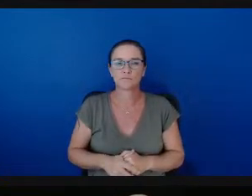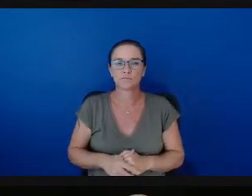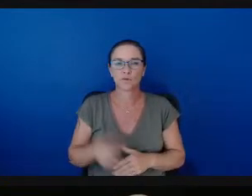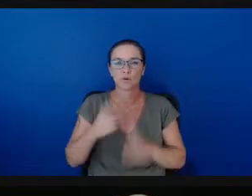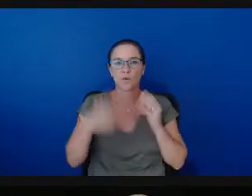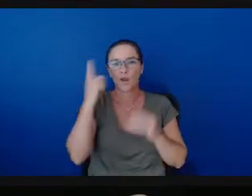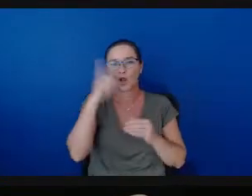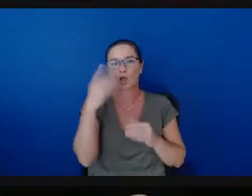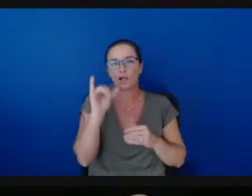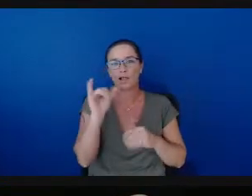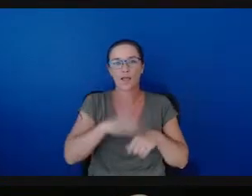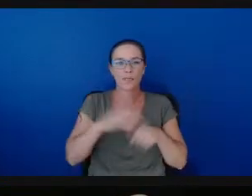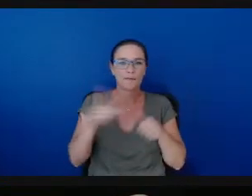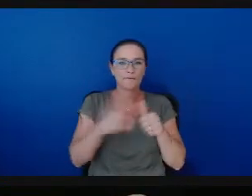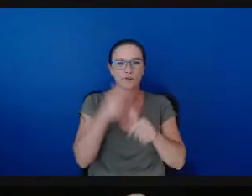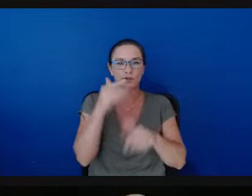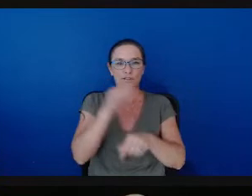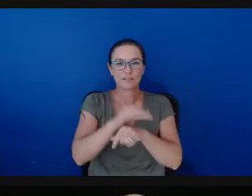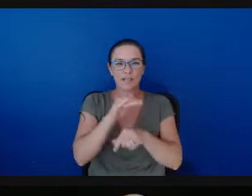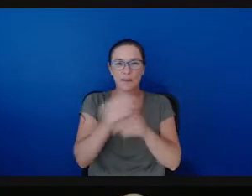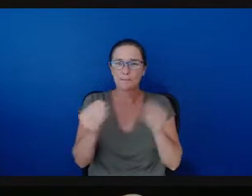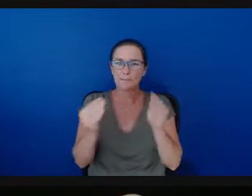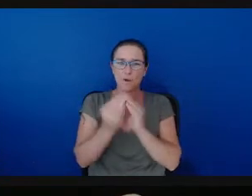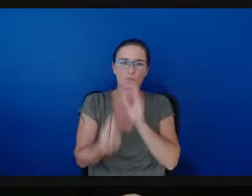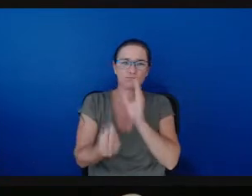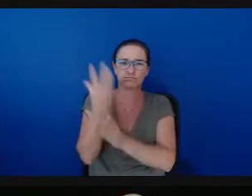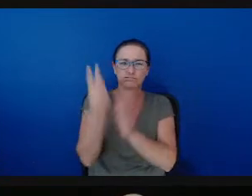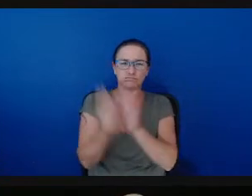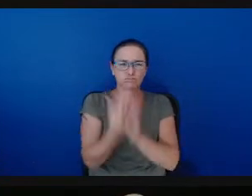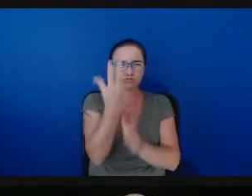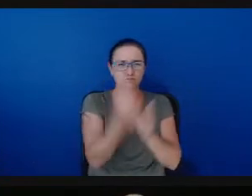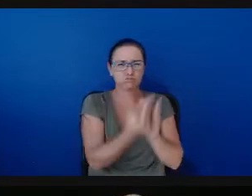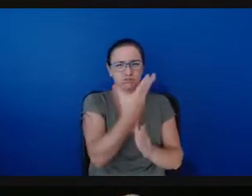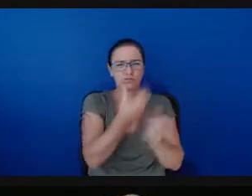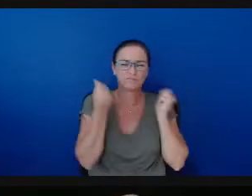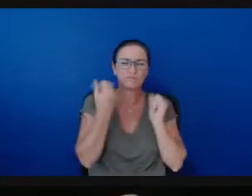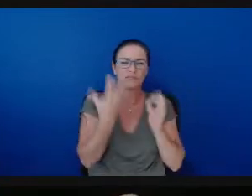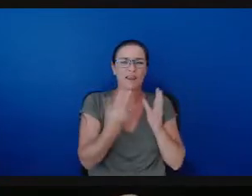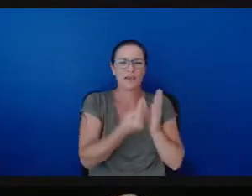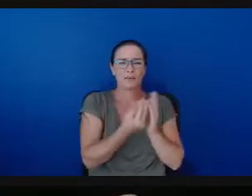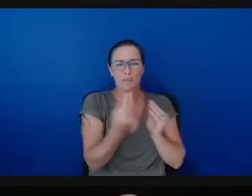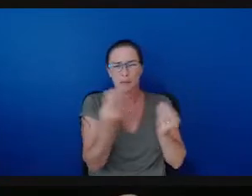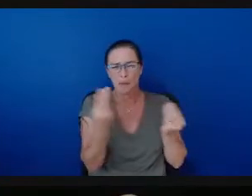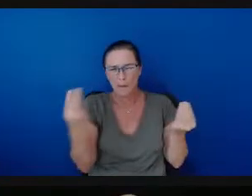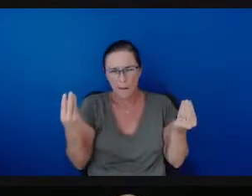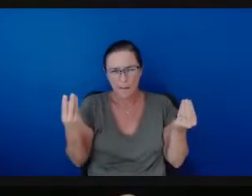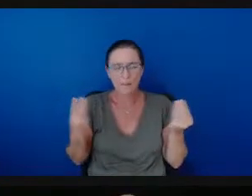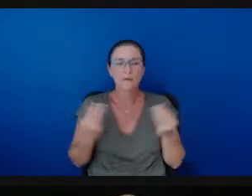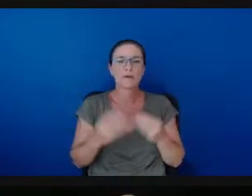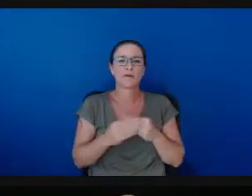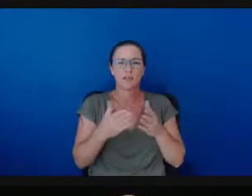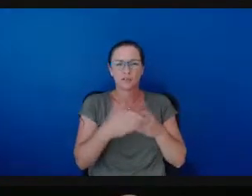very first night. Higher fountains, more fountains, widespread.